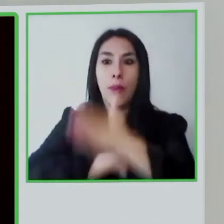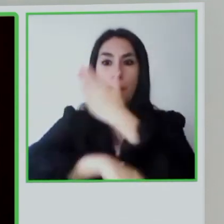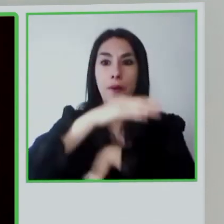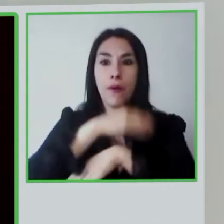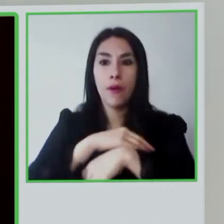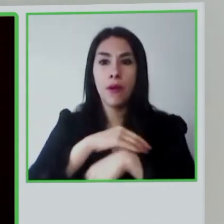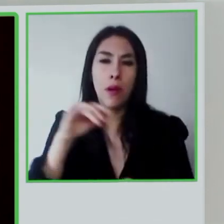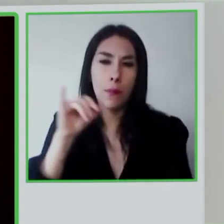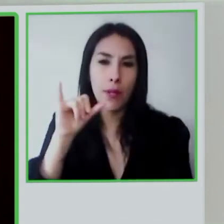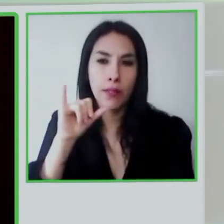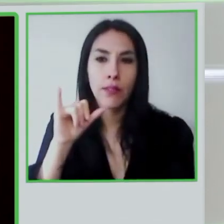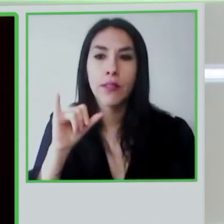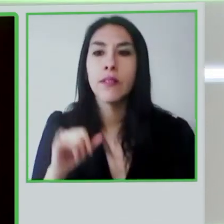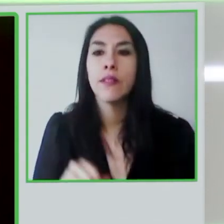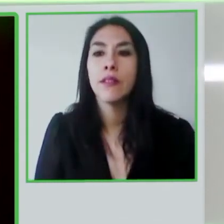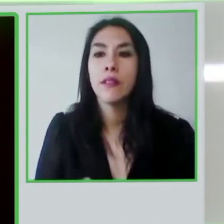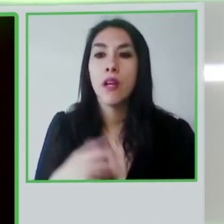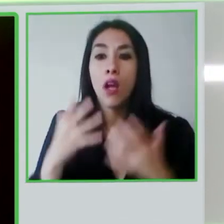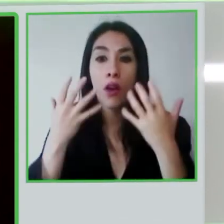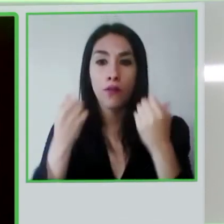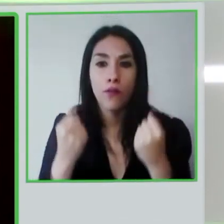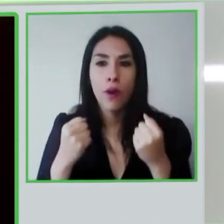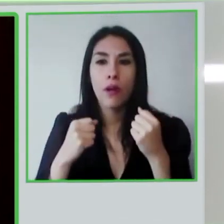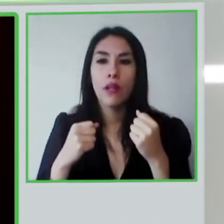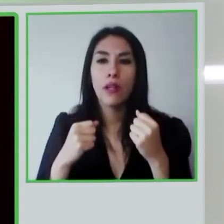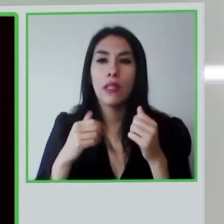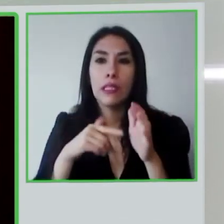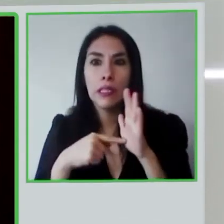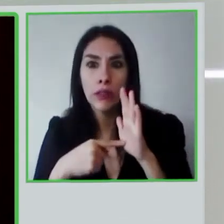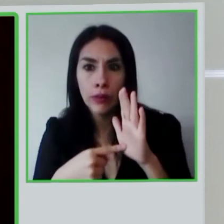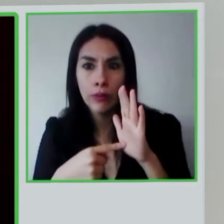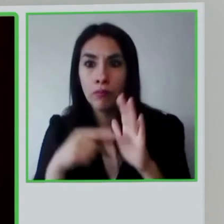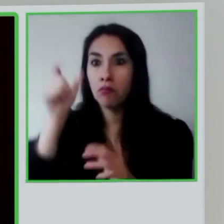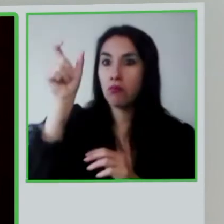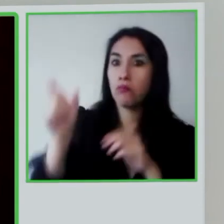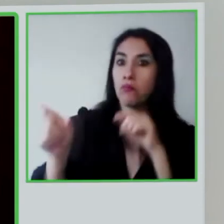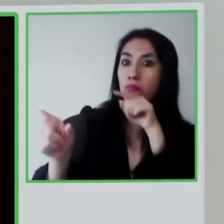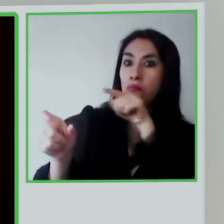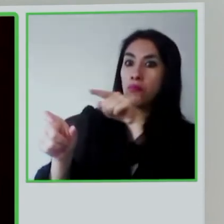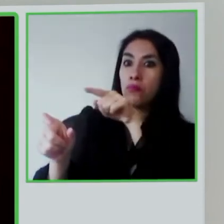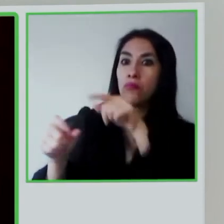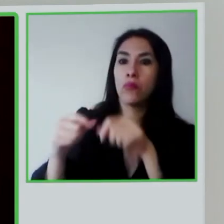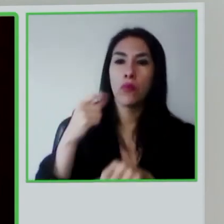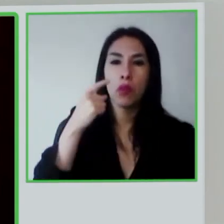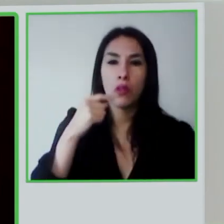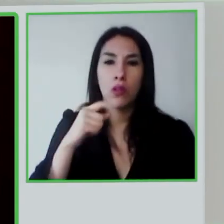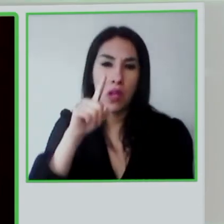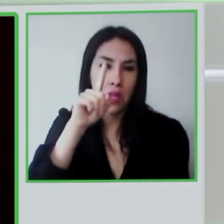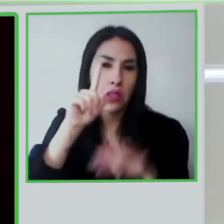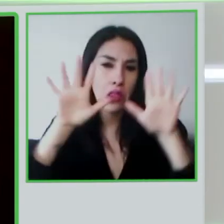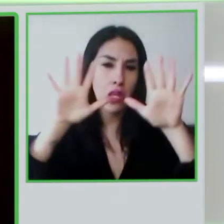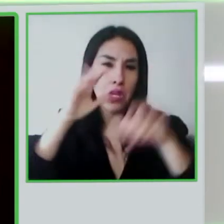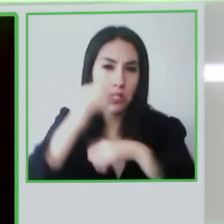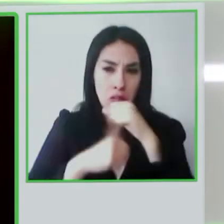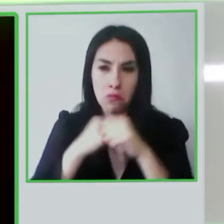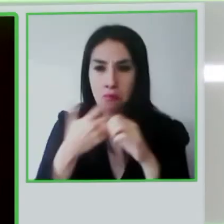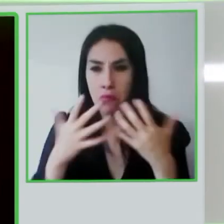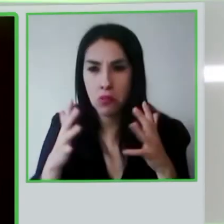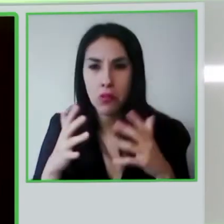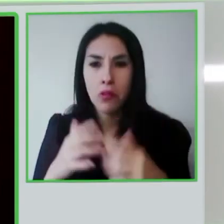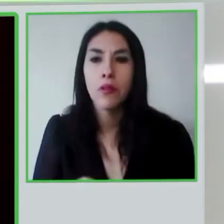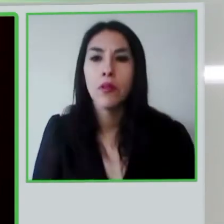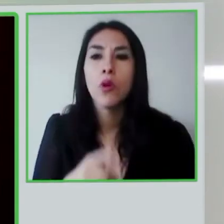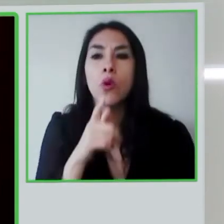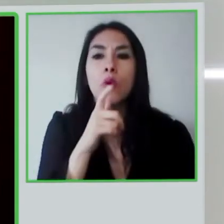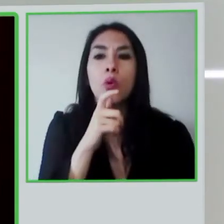some sort. So we have people from 50 to 64 years old that have some disabilities. It's a really